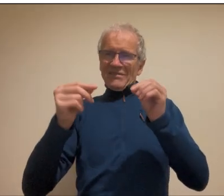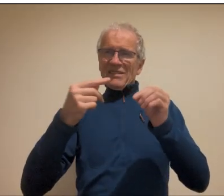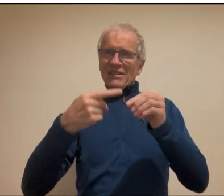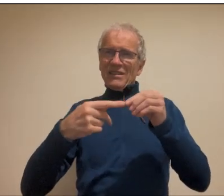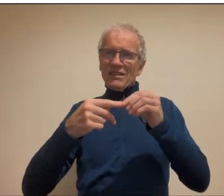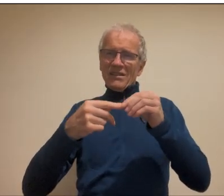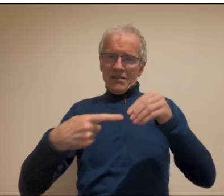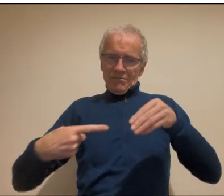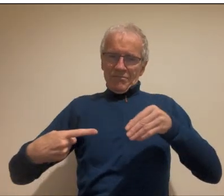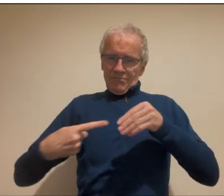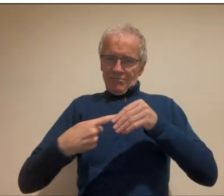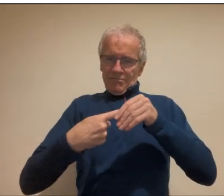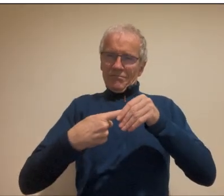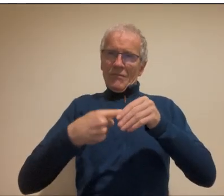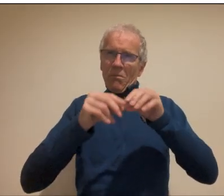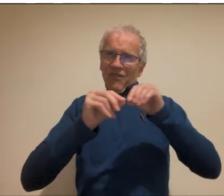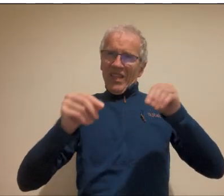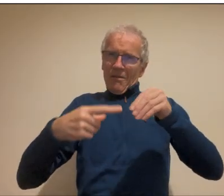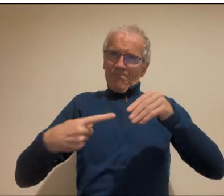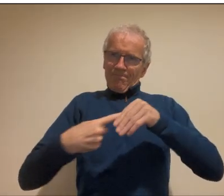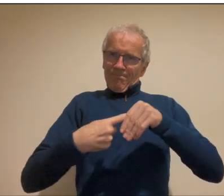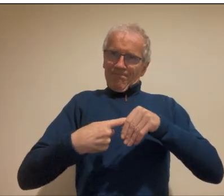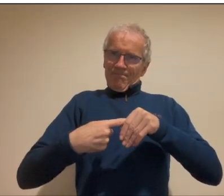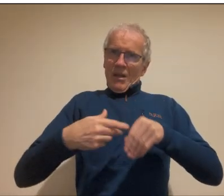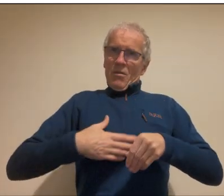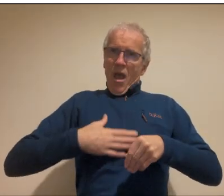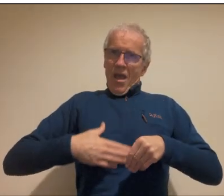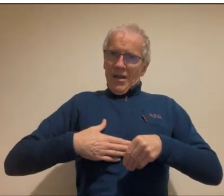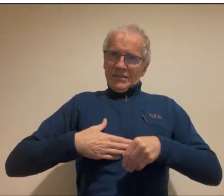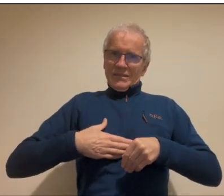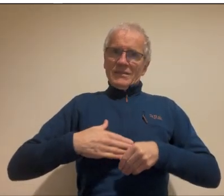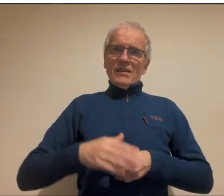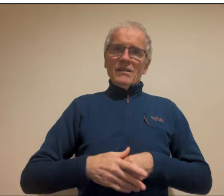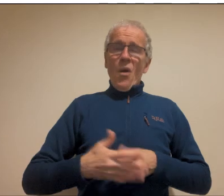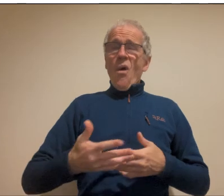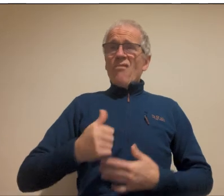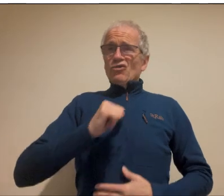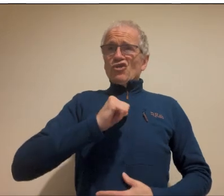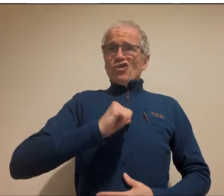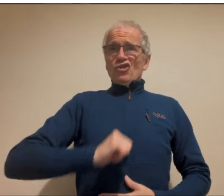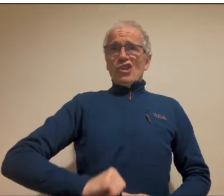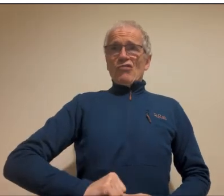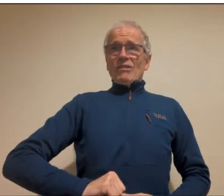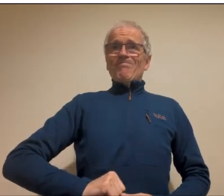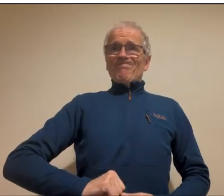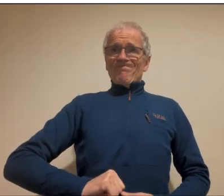a device such as an ICD or pacemaker,